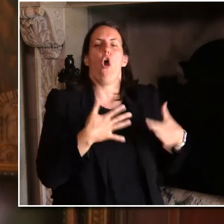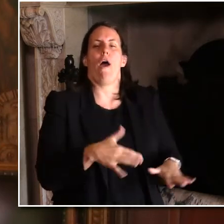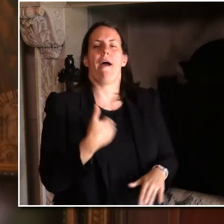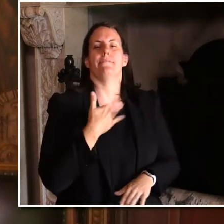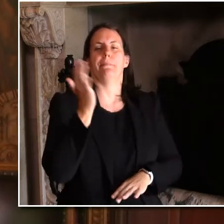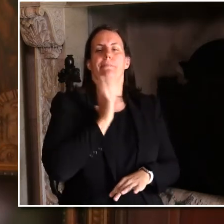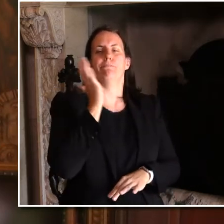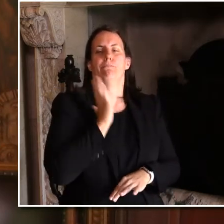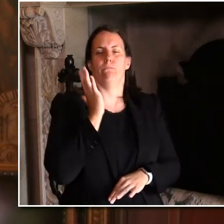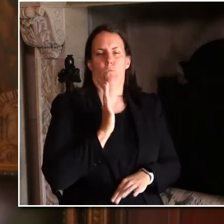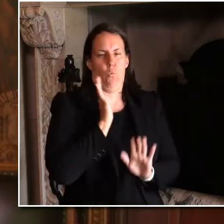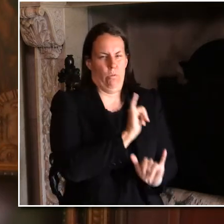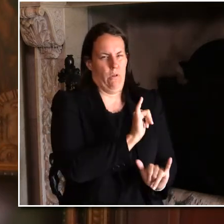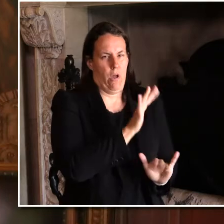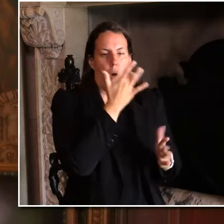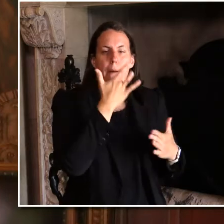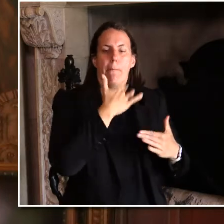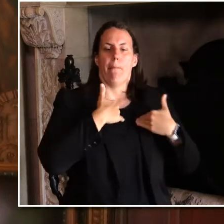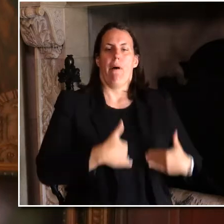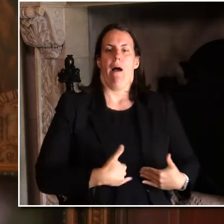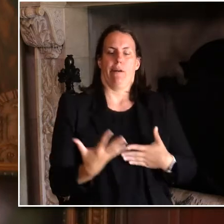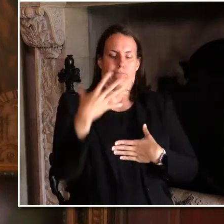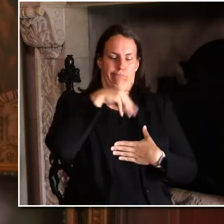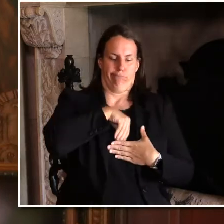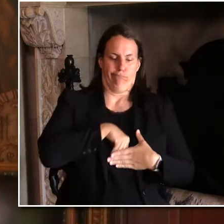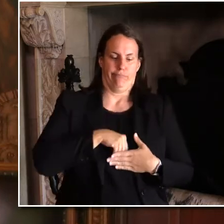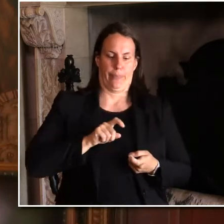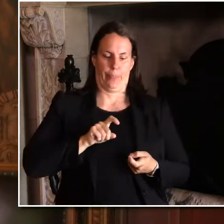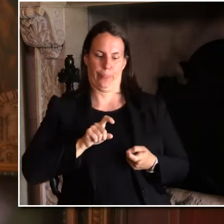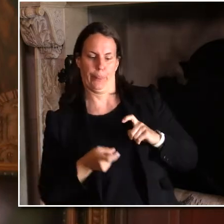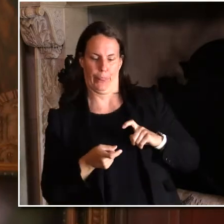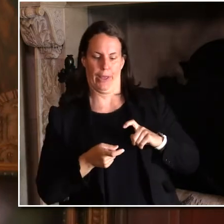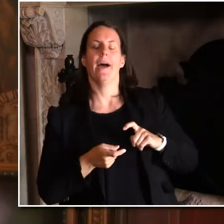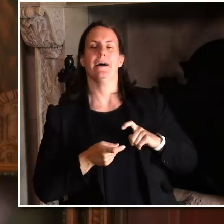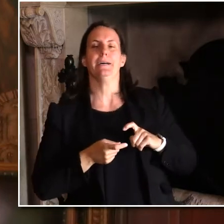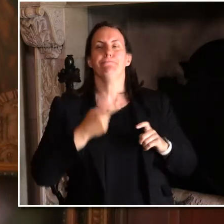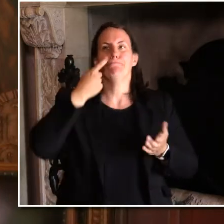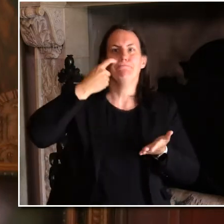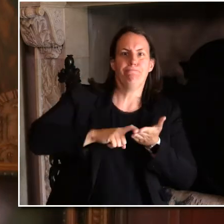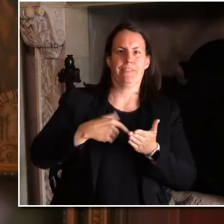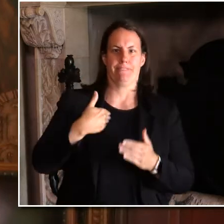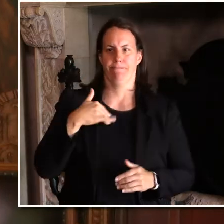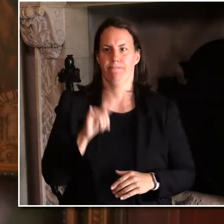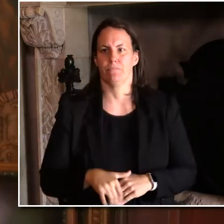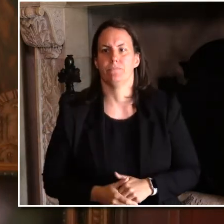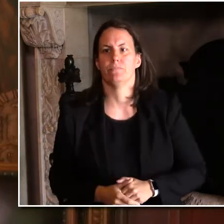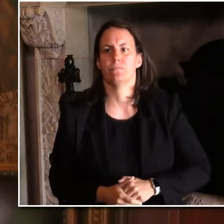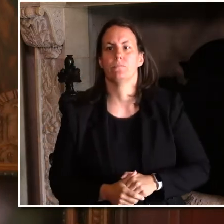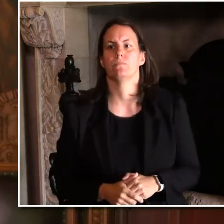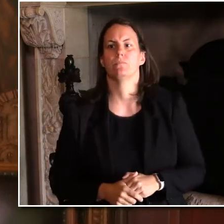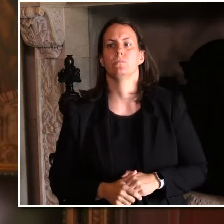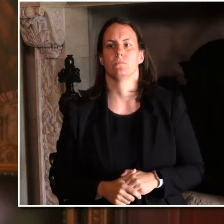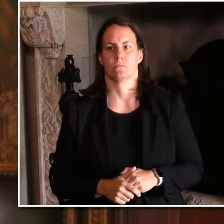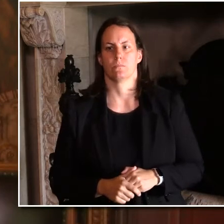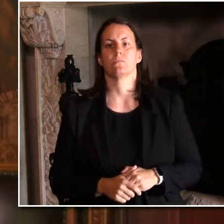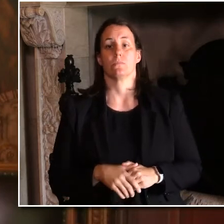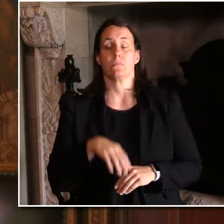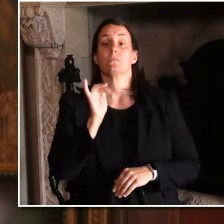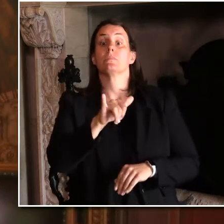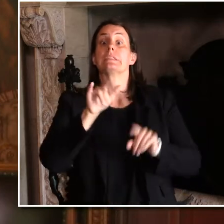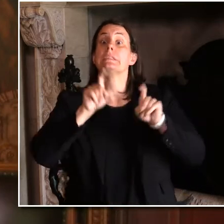virus in a swab collected from the nose or the throat, antibodies are a blood test which measure the